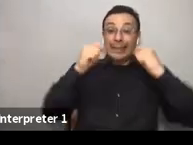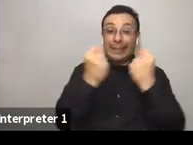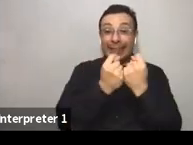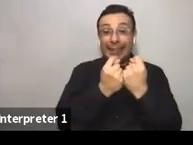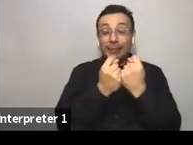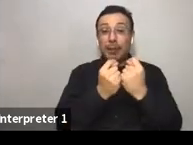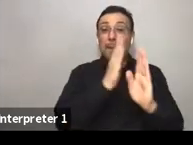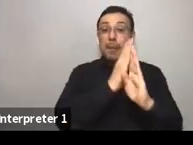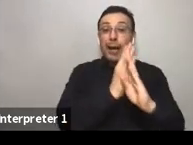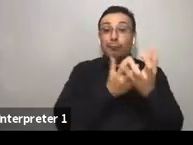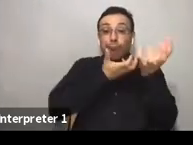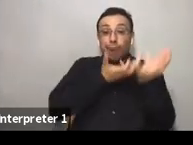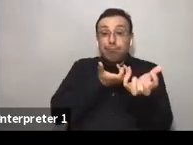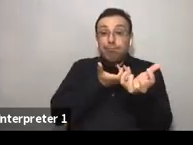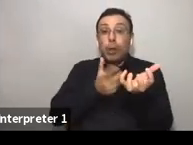survivor.